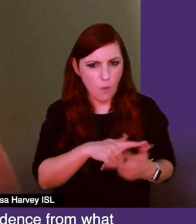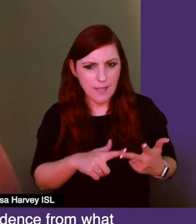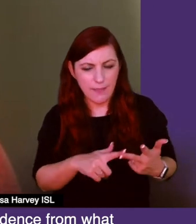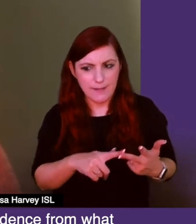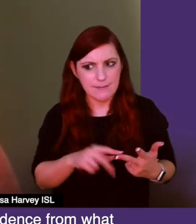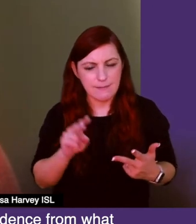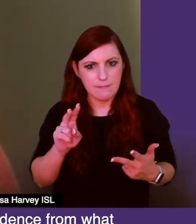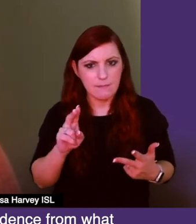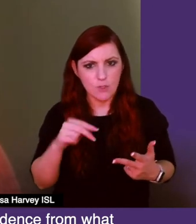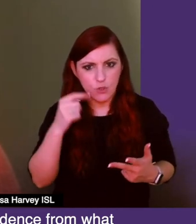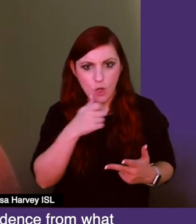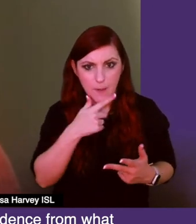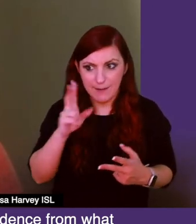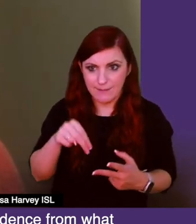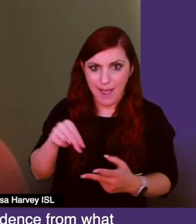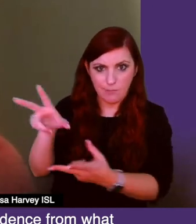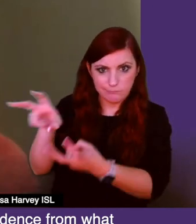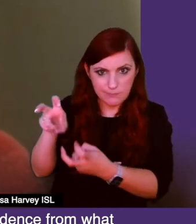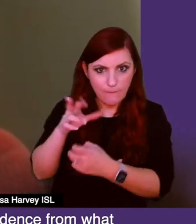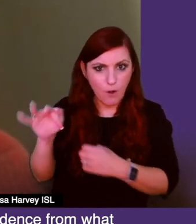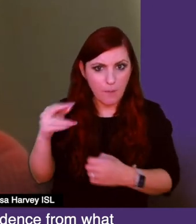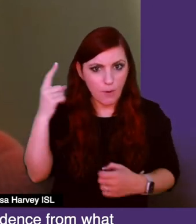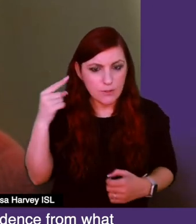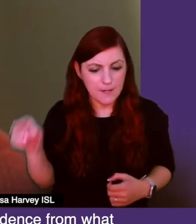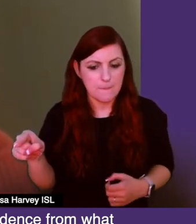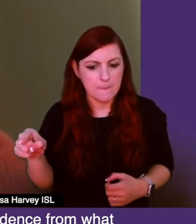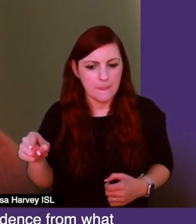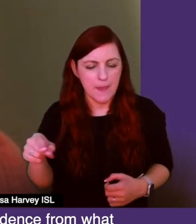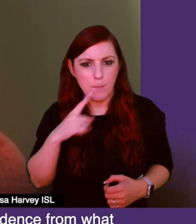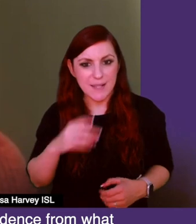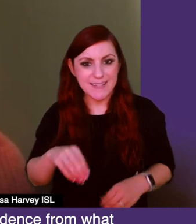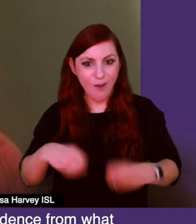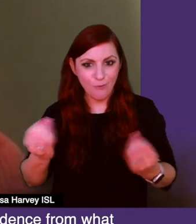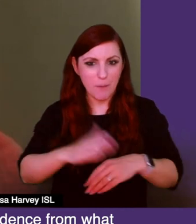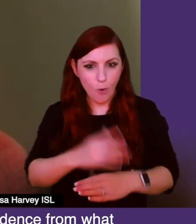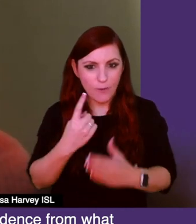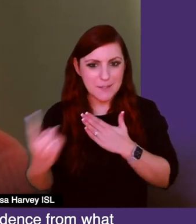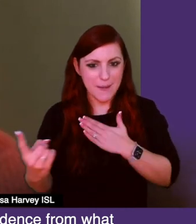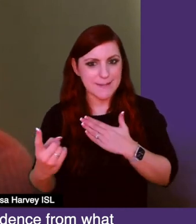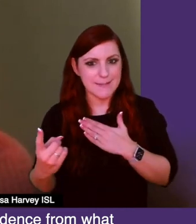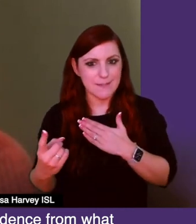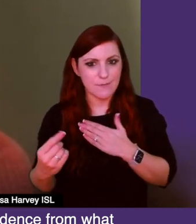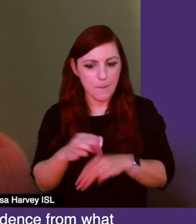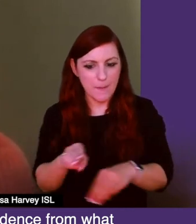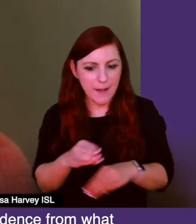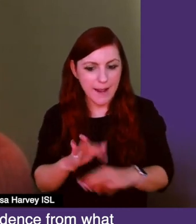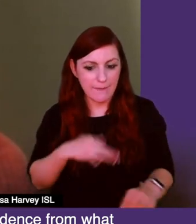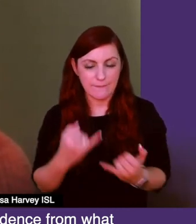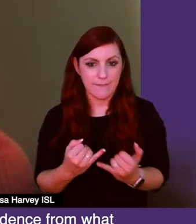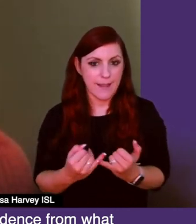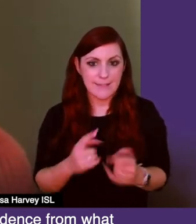It's very much a life geared towards at least the seeking of independence, from what I found for those with disabilities, whereas I